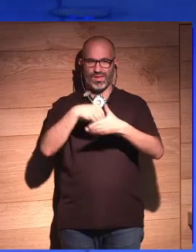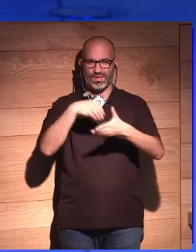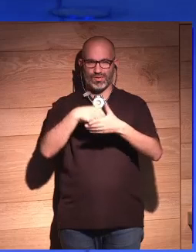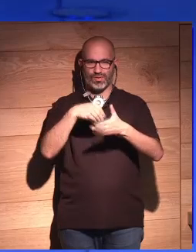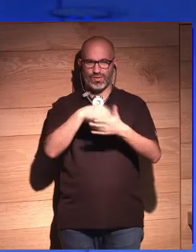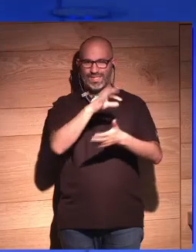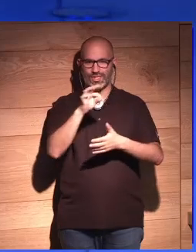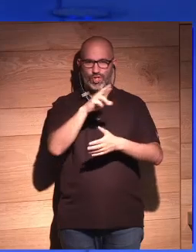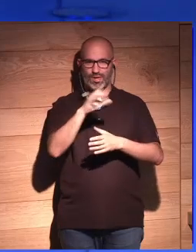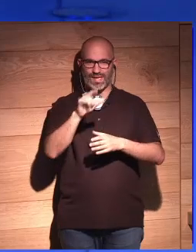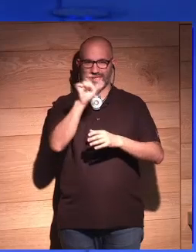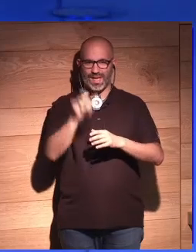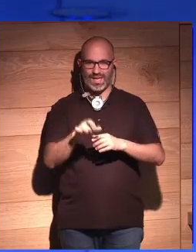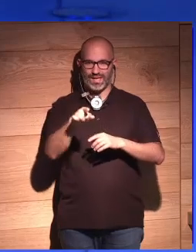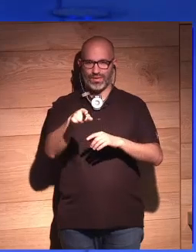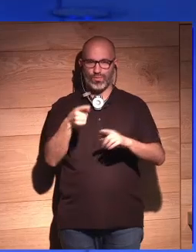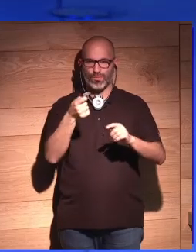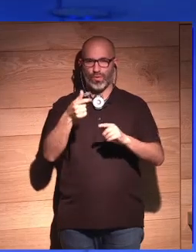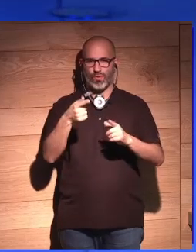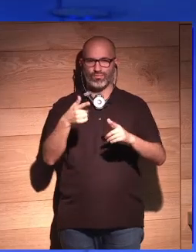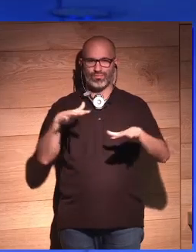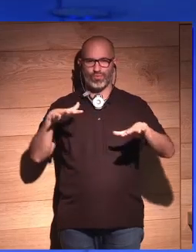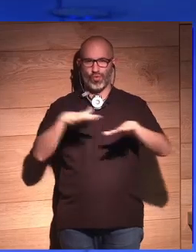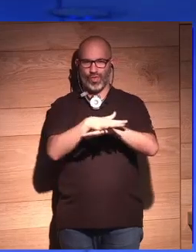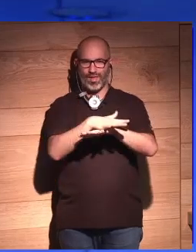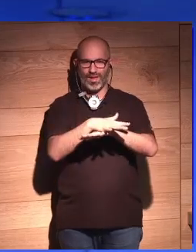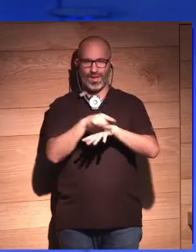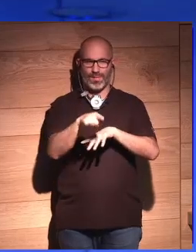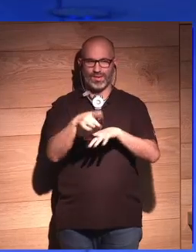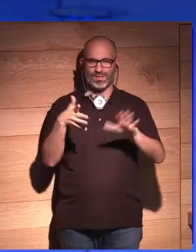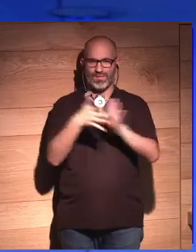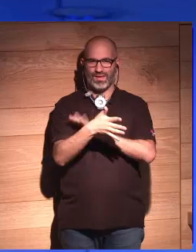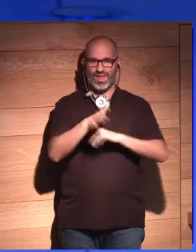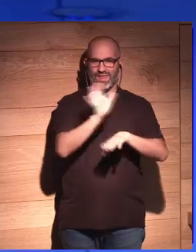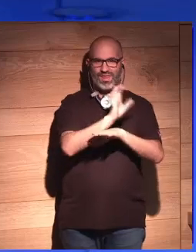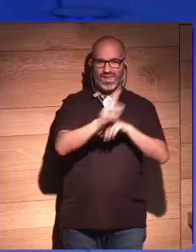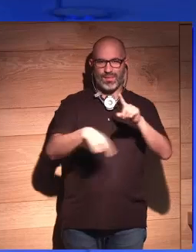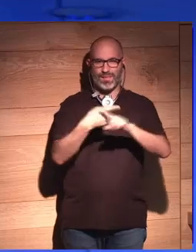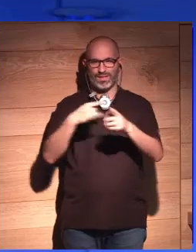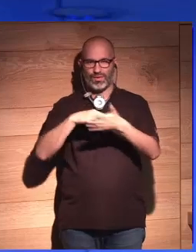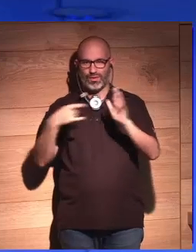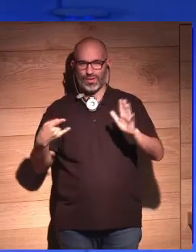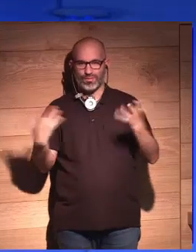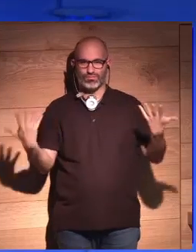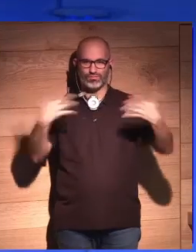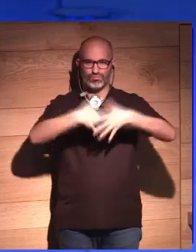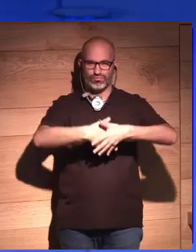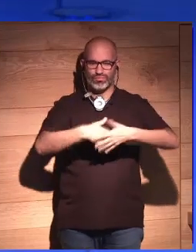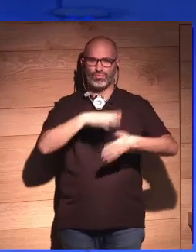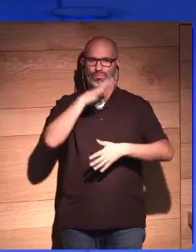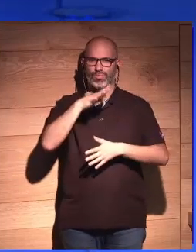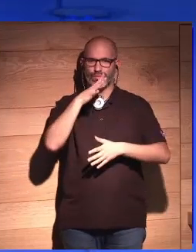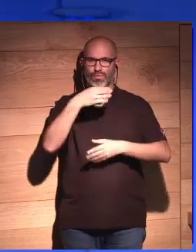and technology. And why do this at Sundance? We had an incredibly successful film